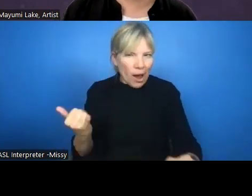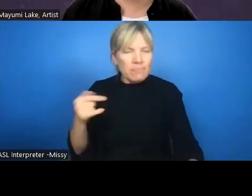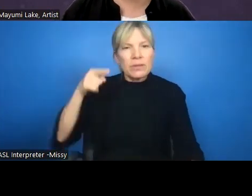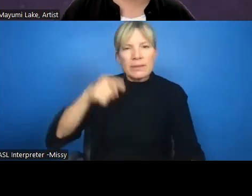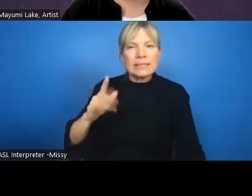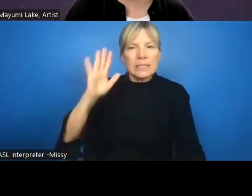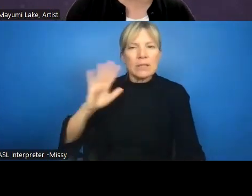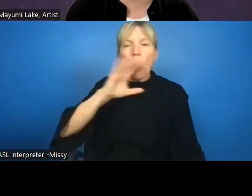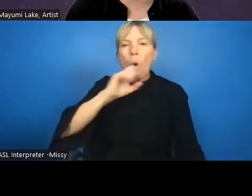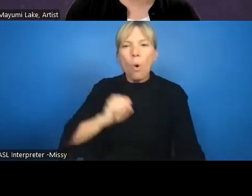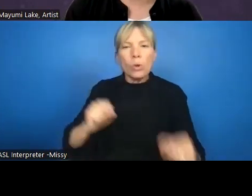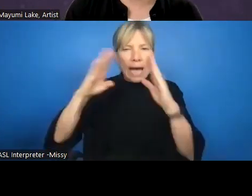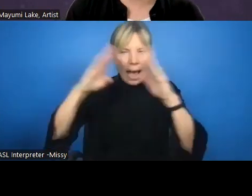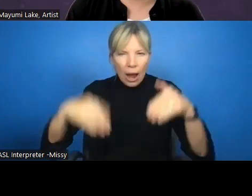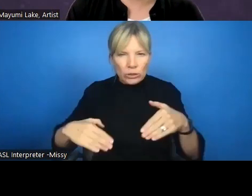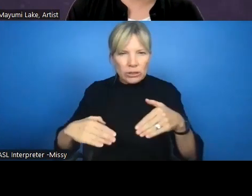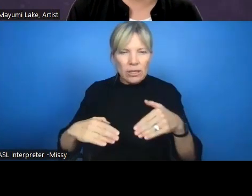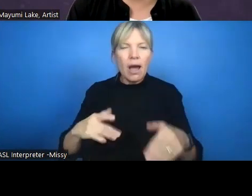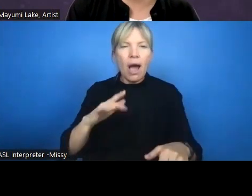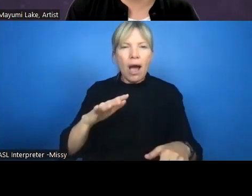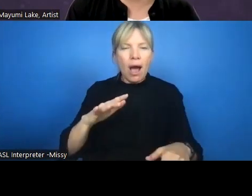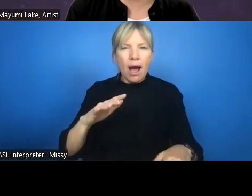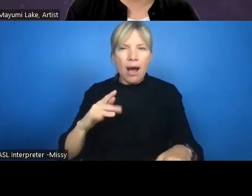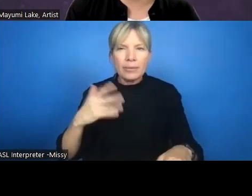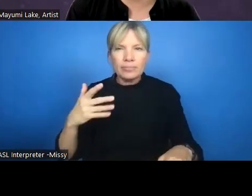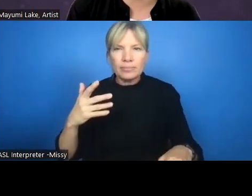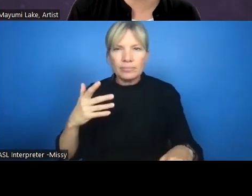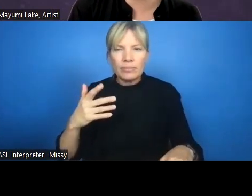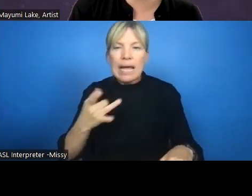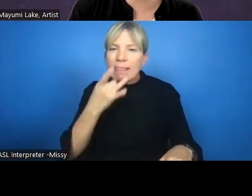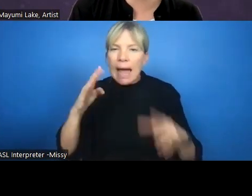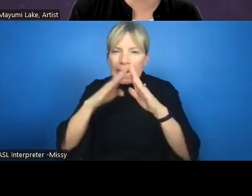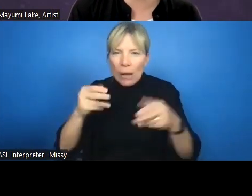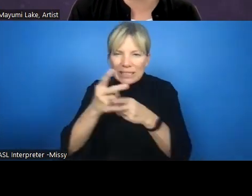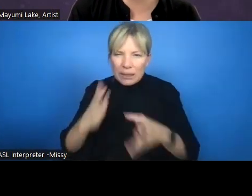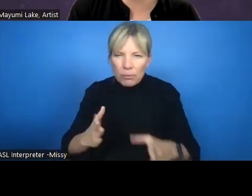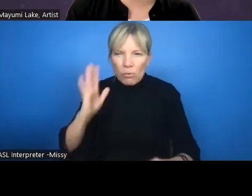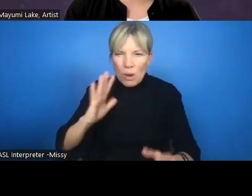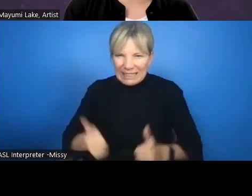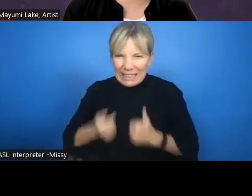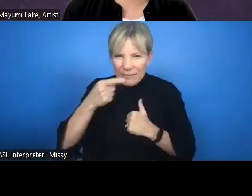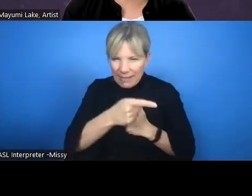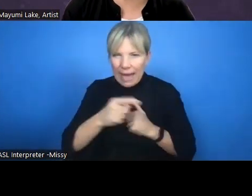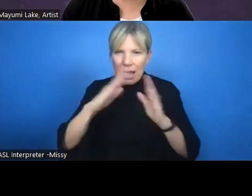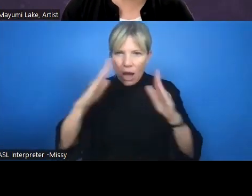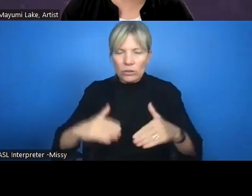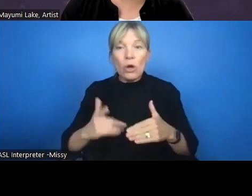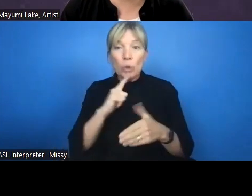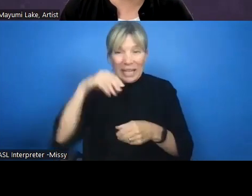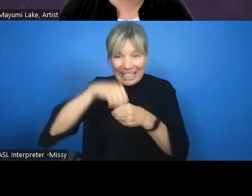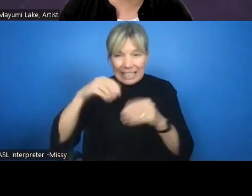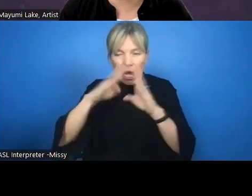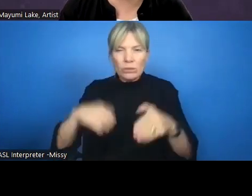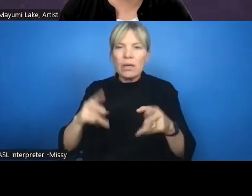old house that lighthouse keeper once lived. So the inside is a